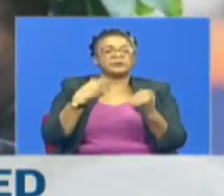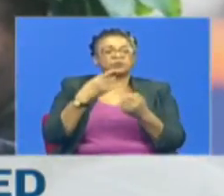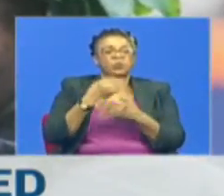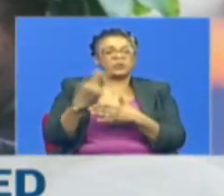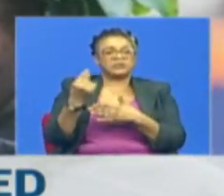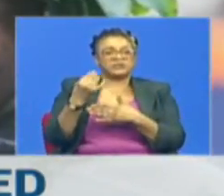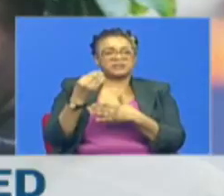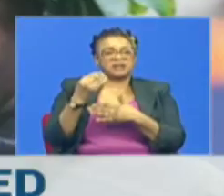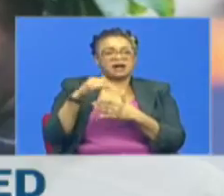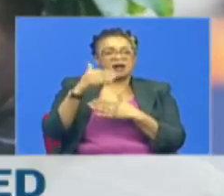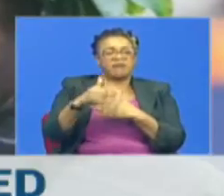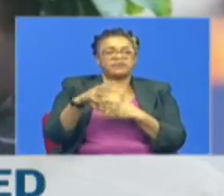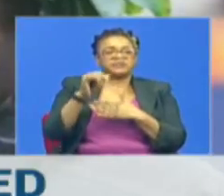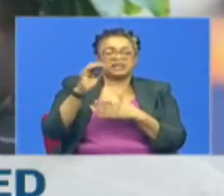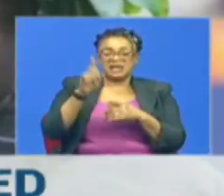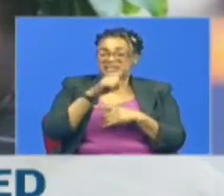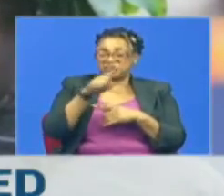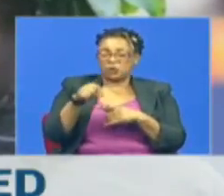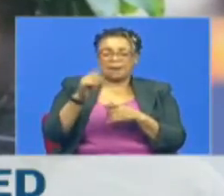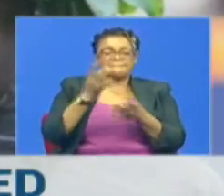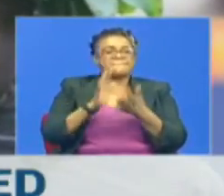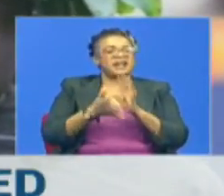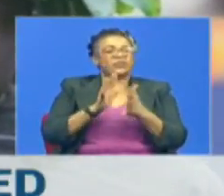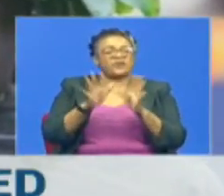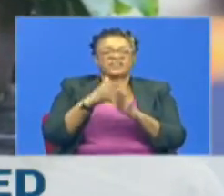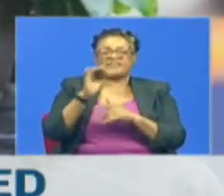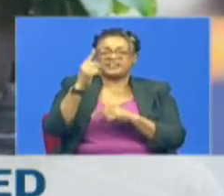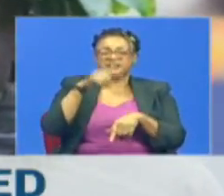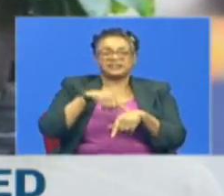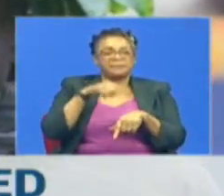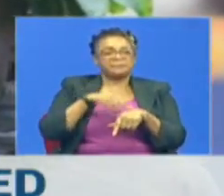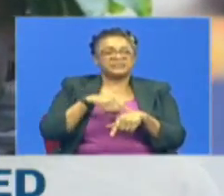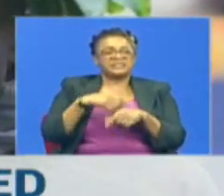after Boston cancelled its marathon for the first time in the event's